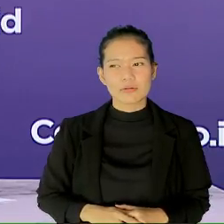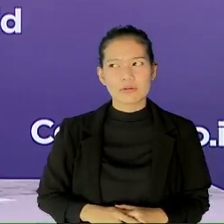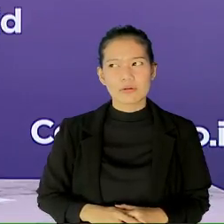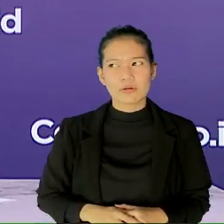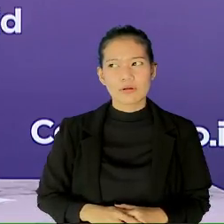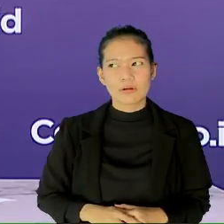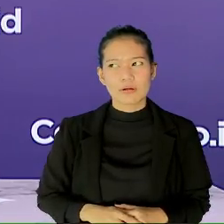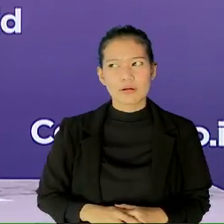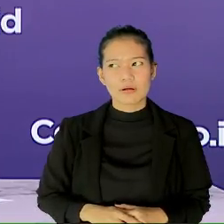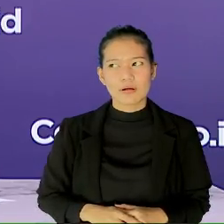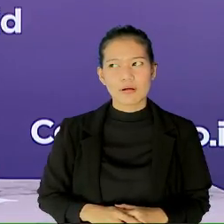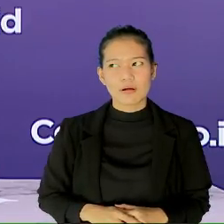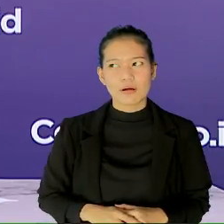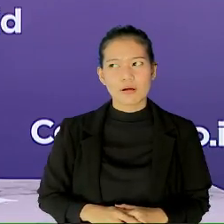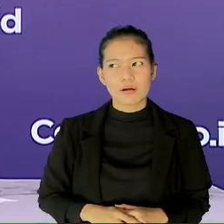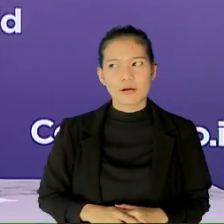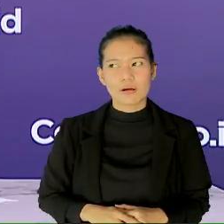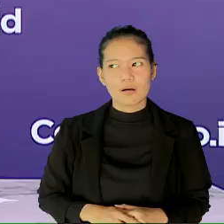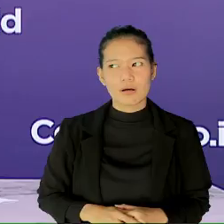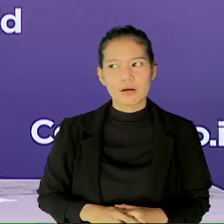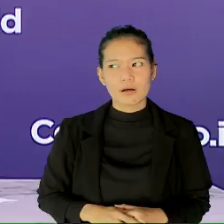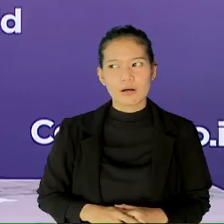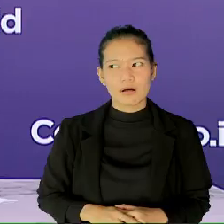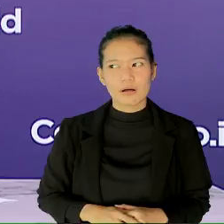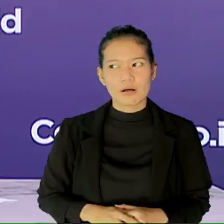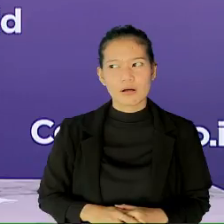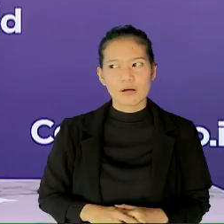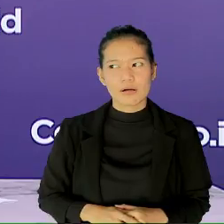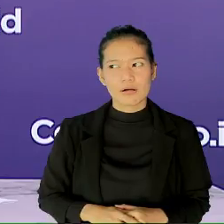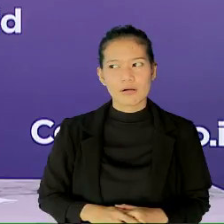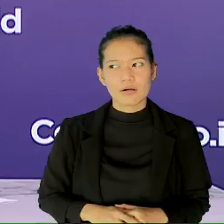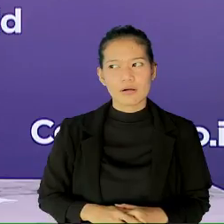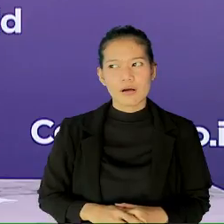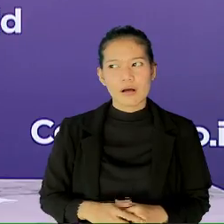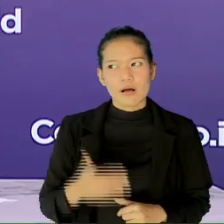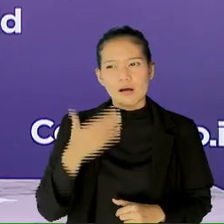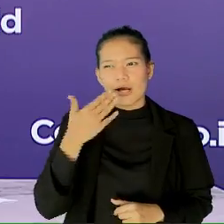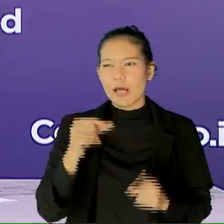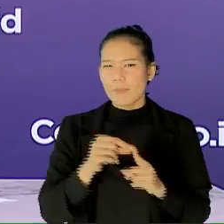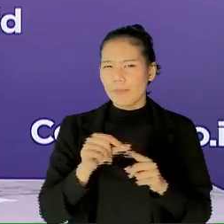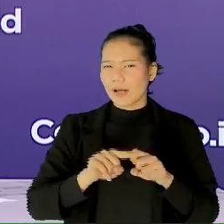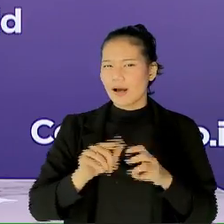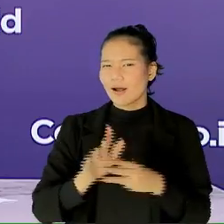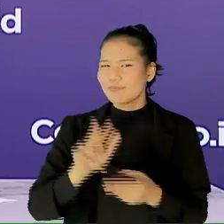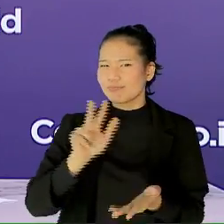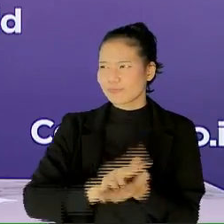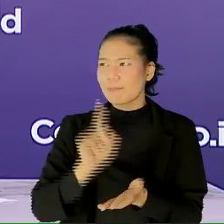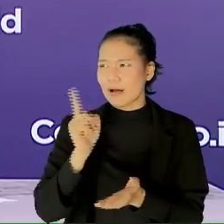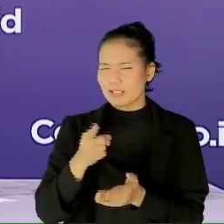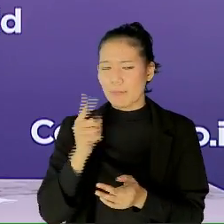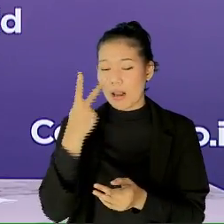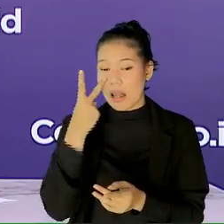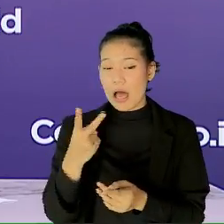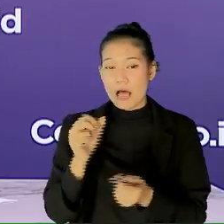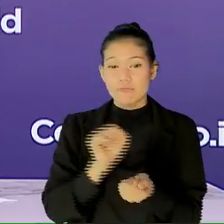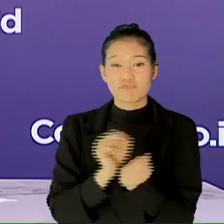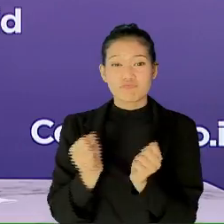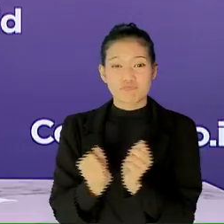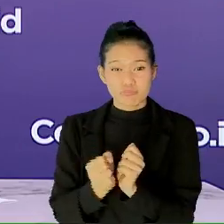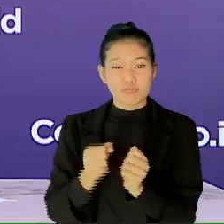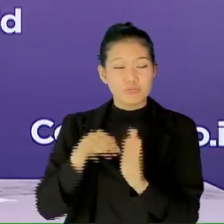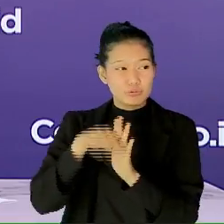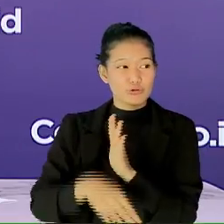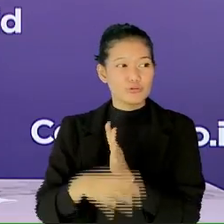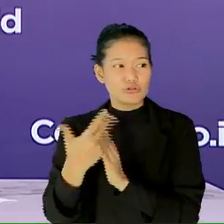Marriott International basically asking why Jakarta is still on PPKM level 4 while active case number and